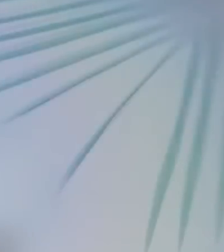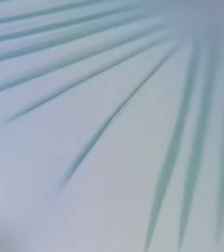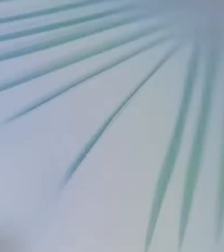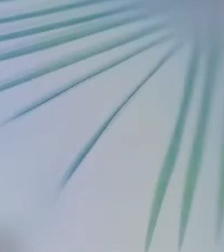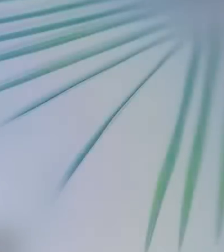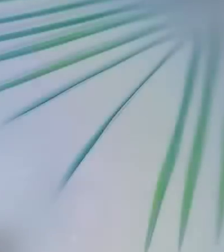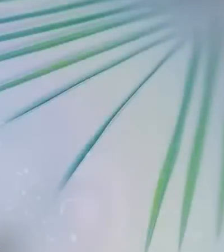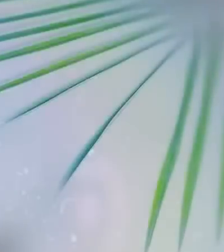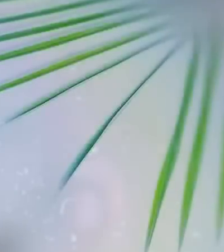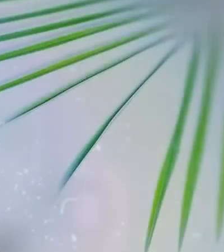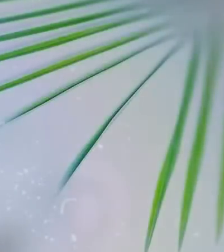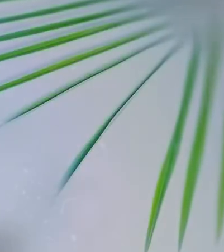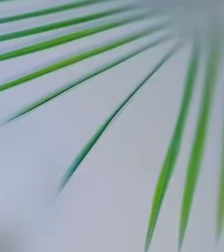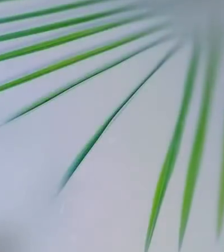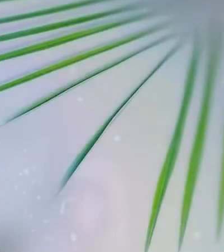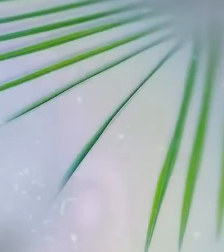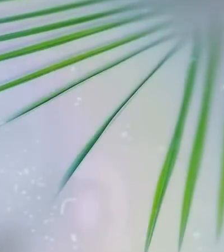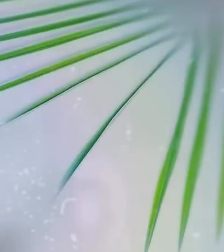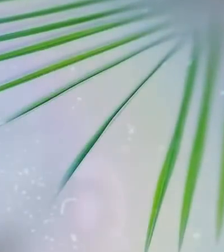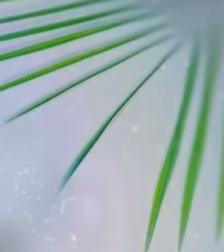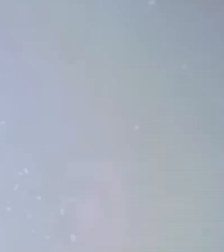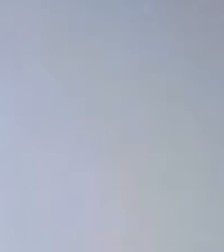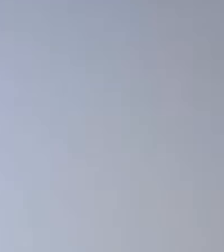many opportunities.